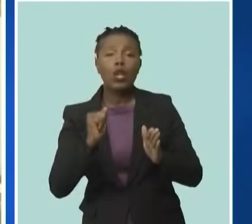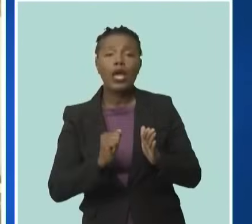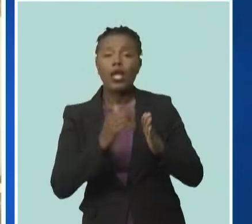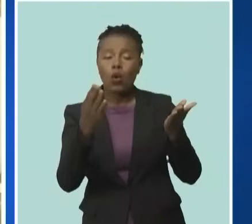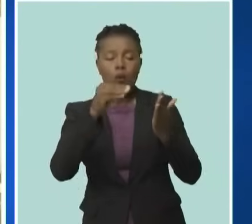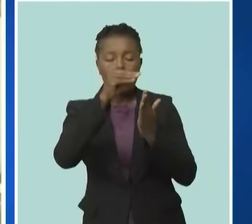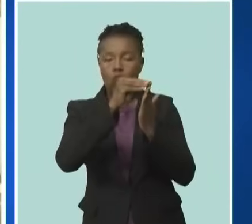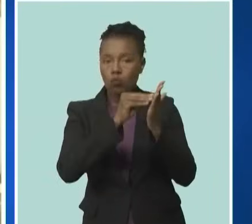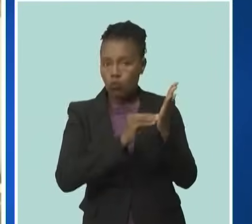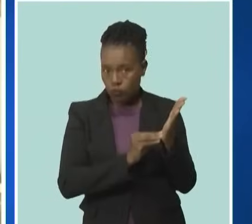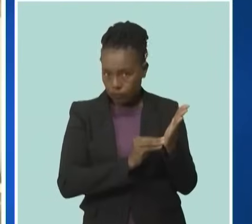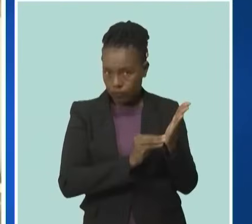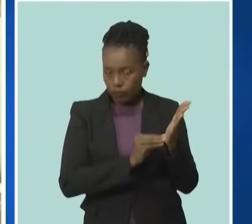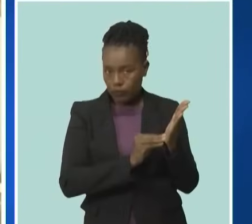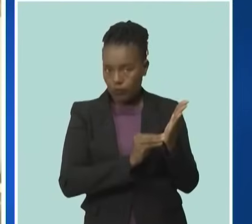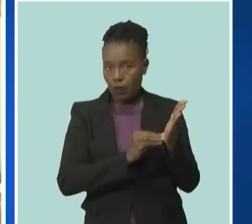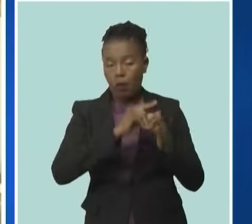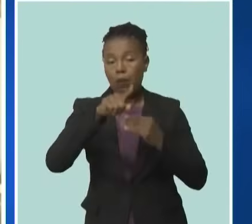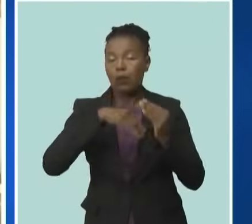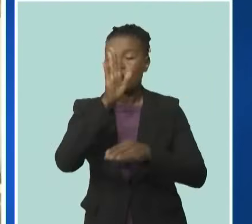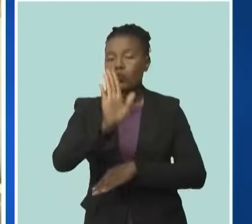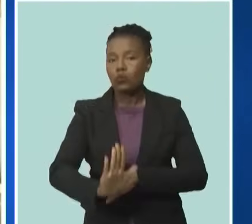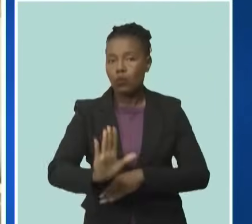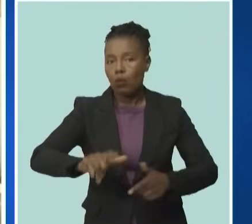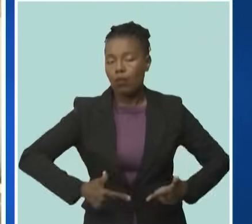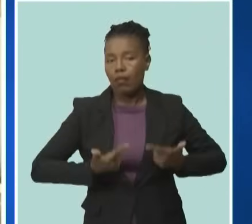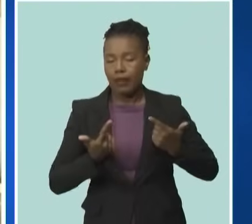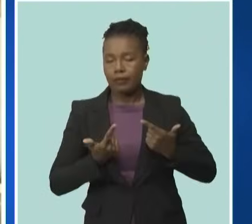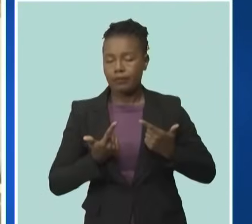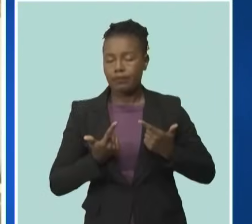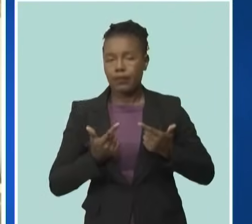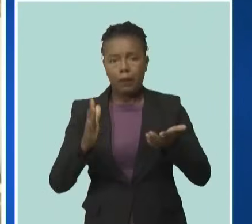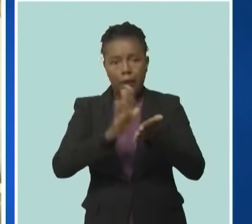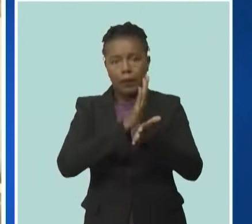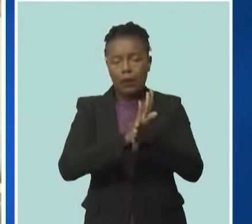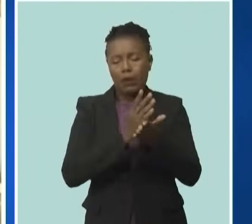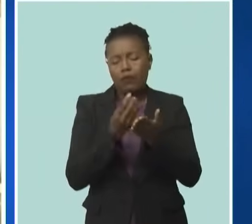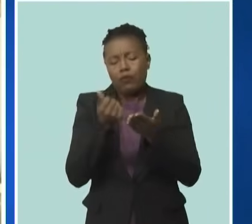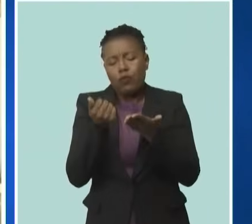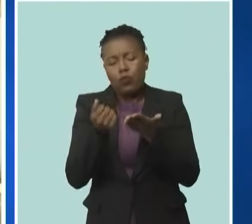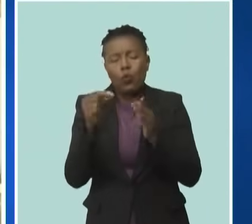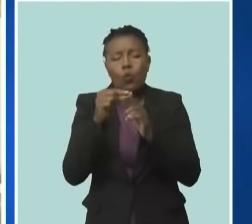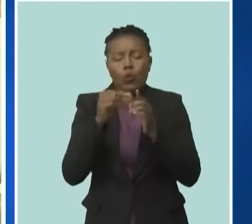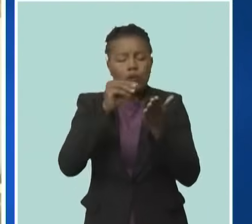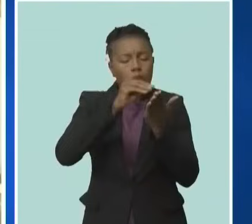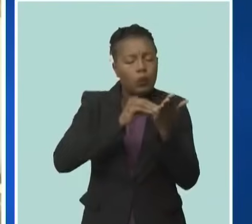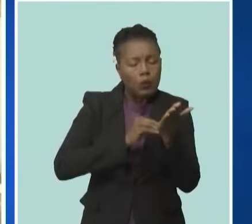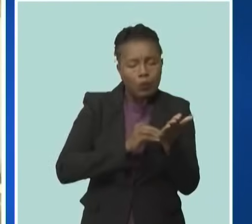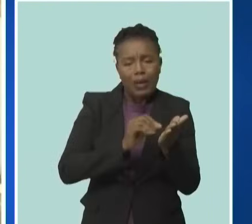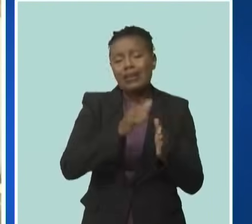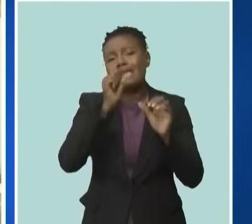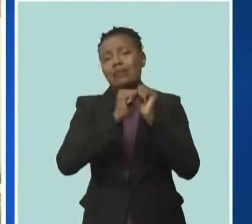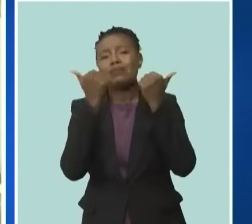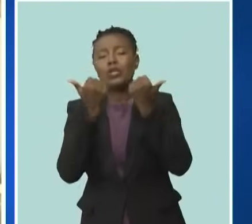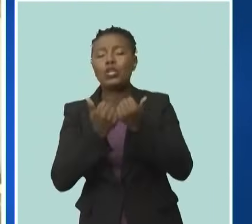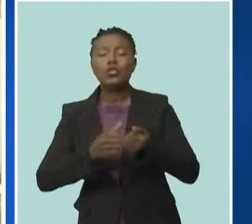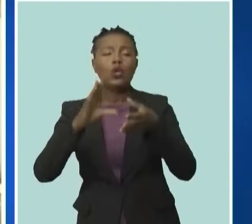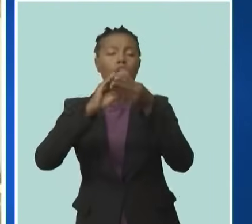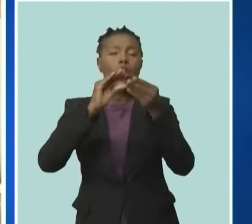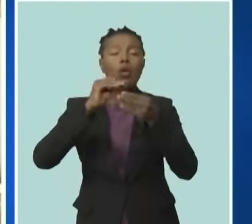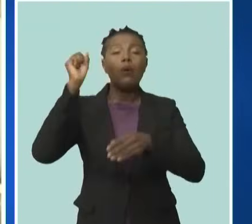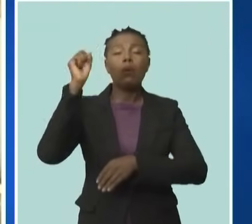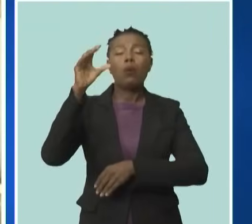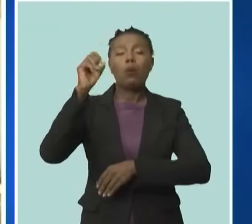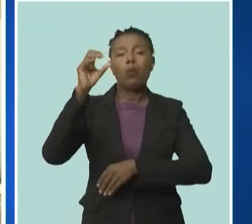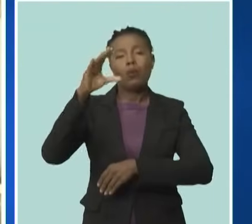few words on a piece of paper. I can send it to some agency to read out ahead of my